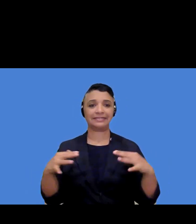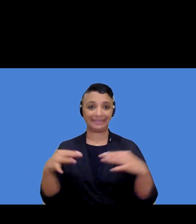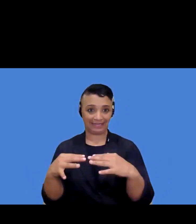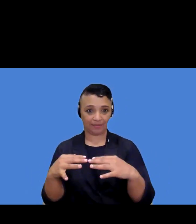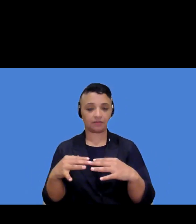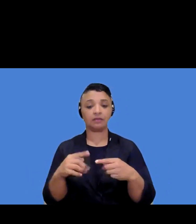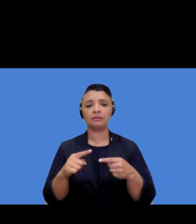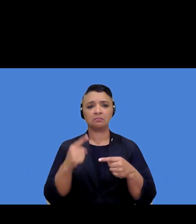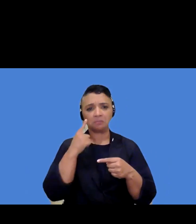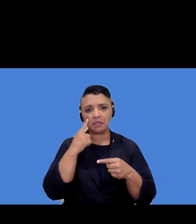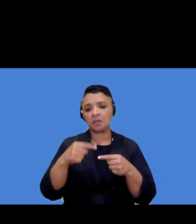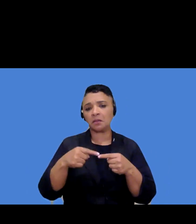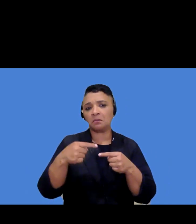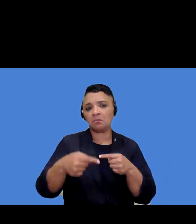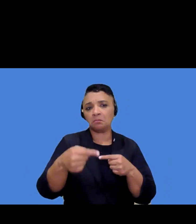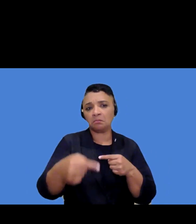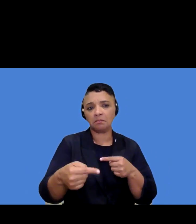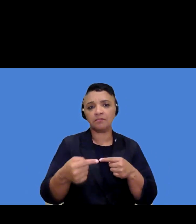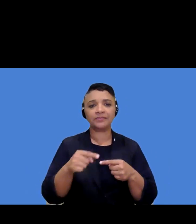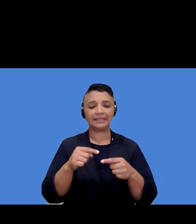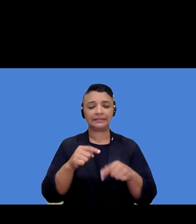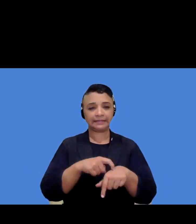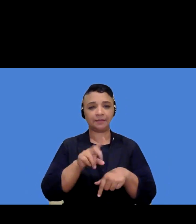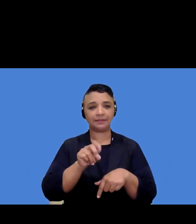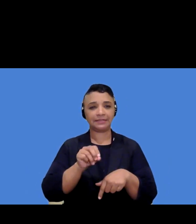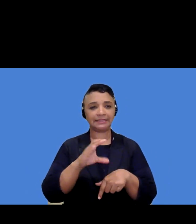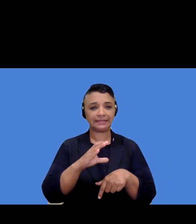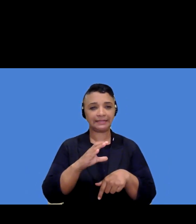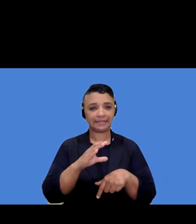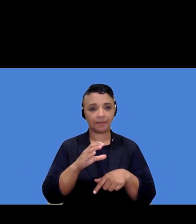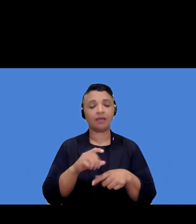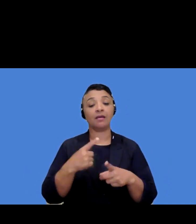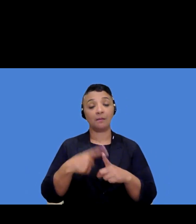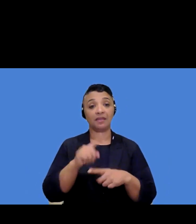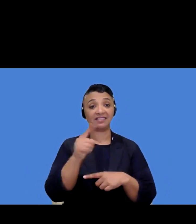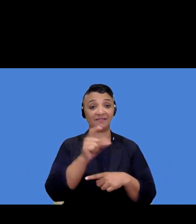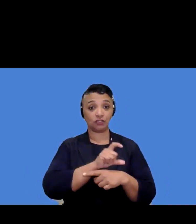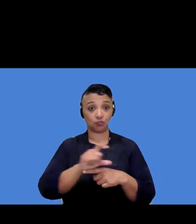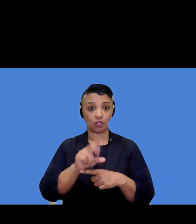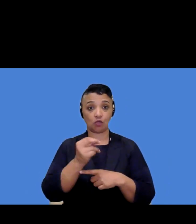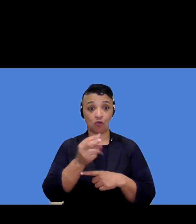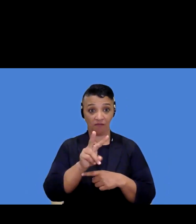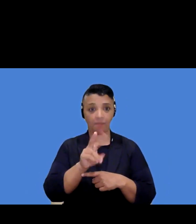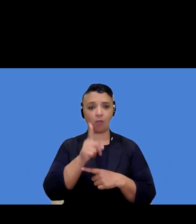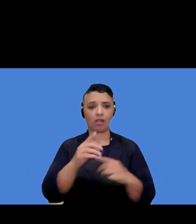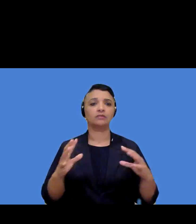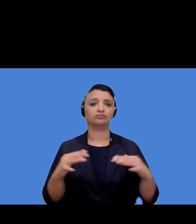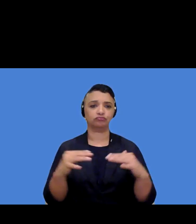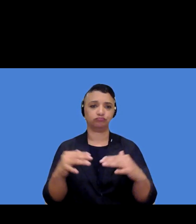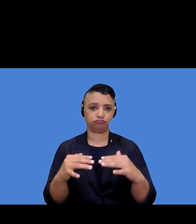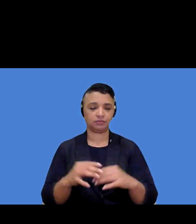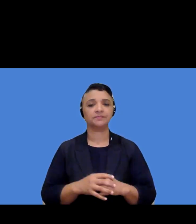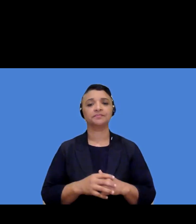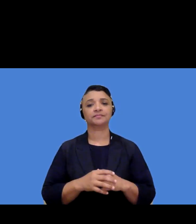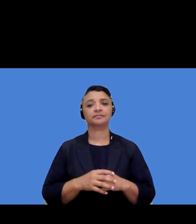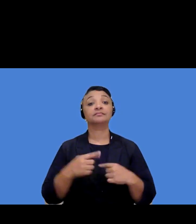happening respectively in early December and the first week of November. And we're also planning